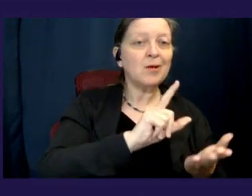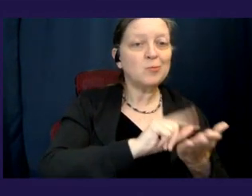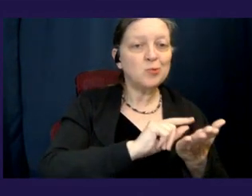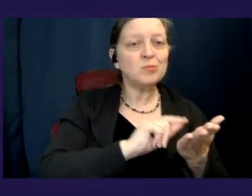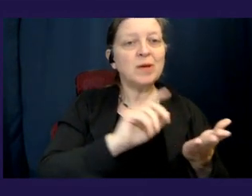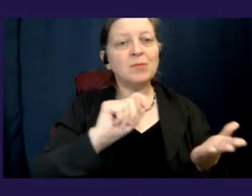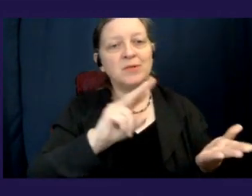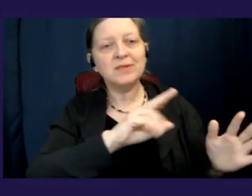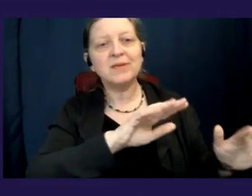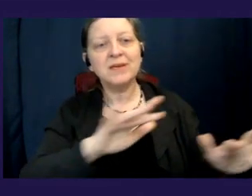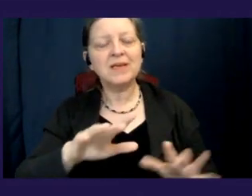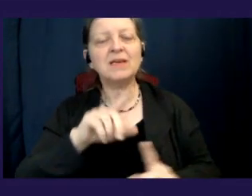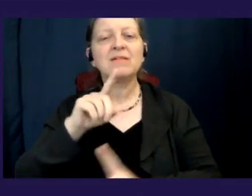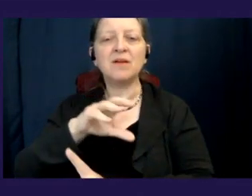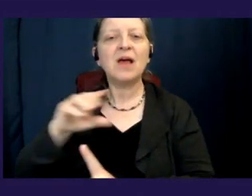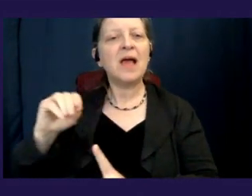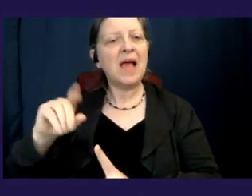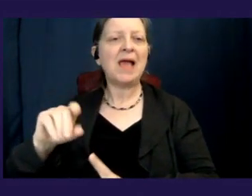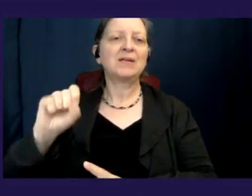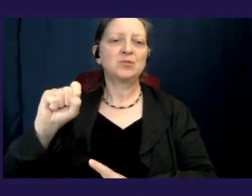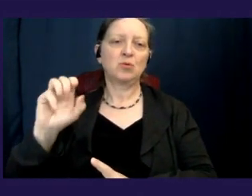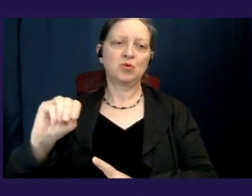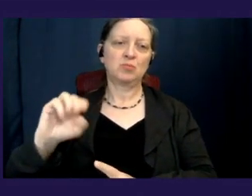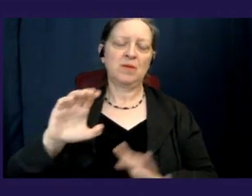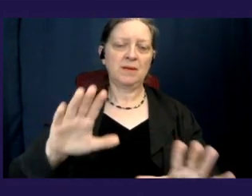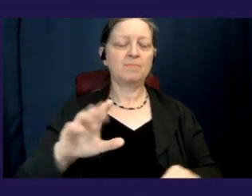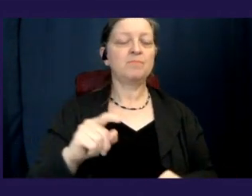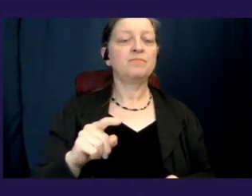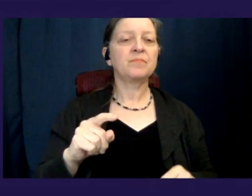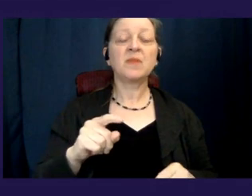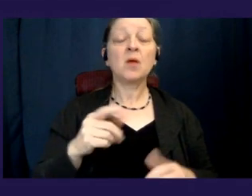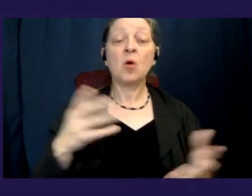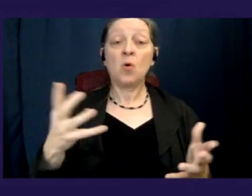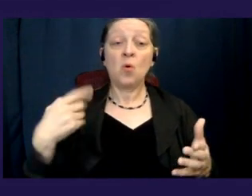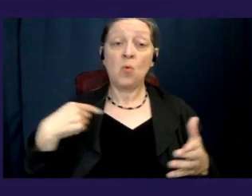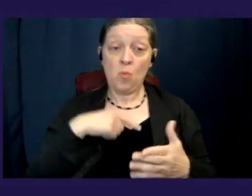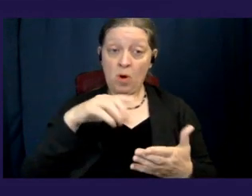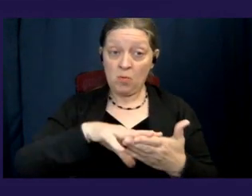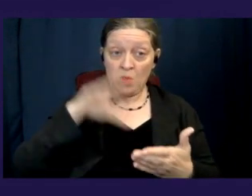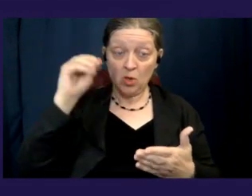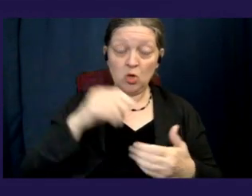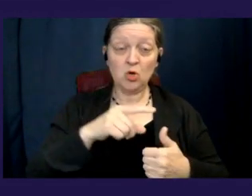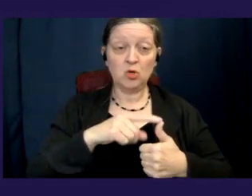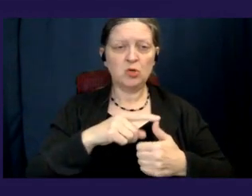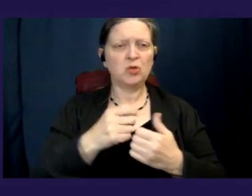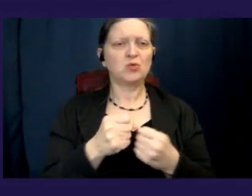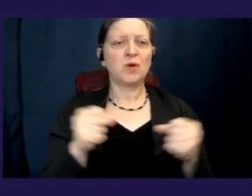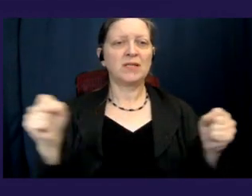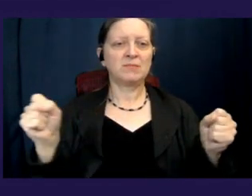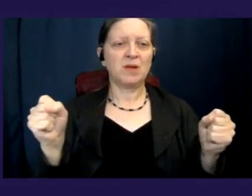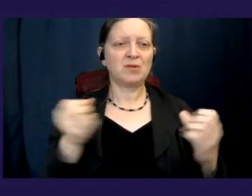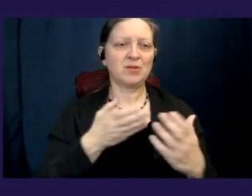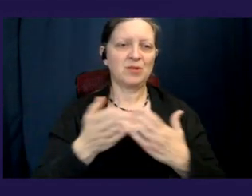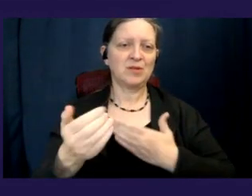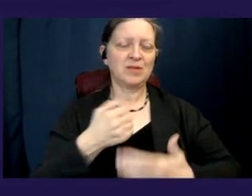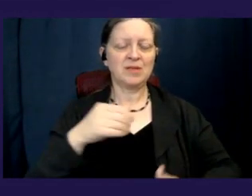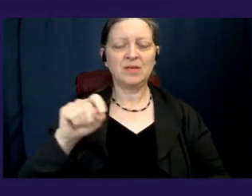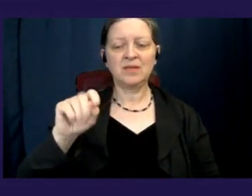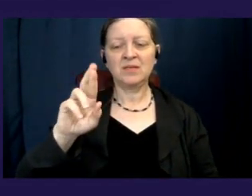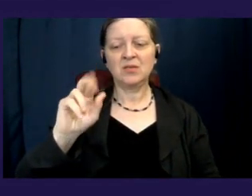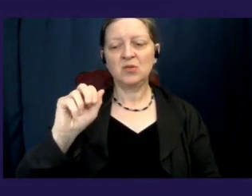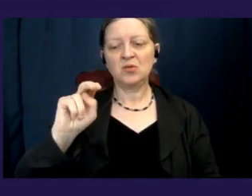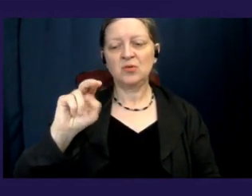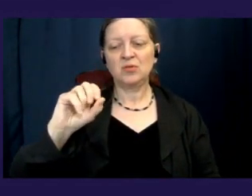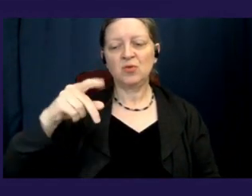of all, transparency. We learned very early in the COVID-19 pandemic that we had to be transparent and share with the public what we